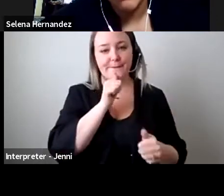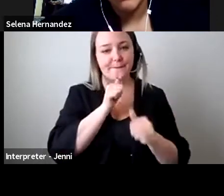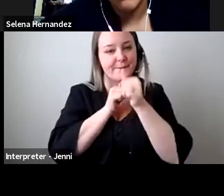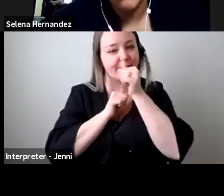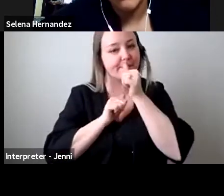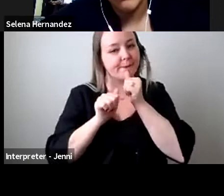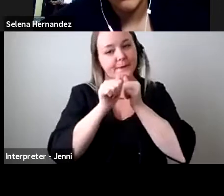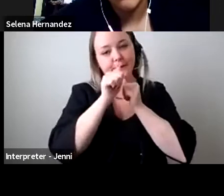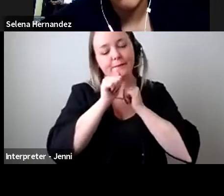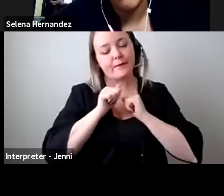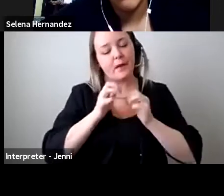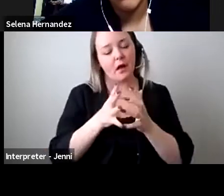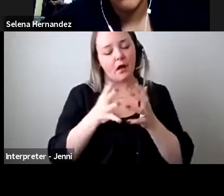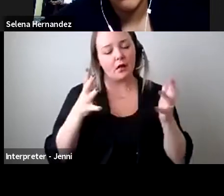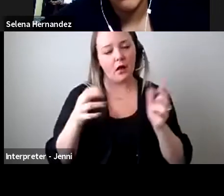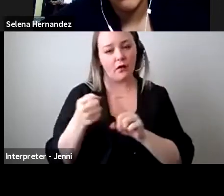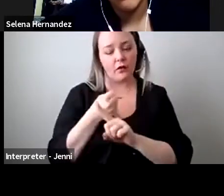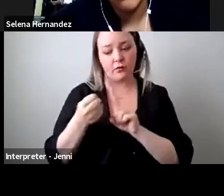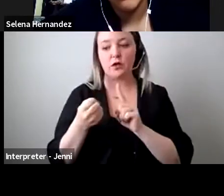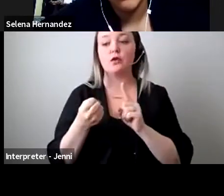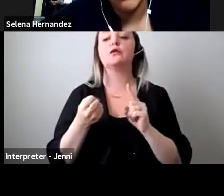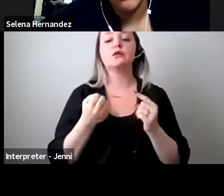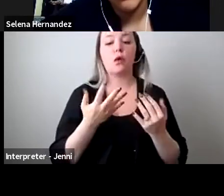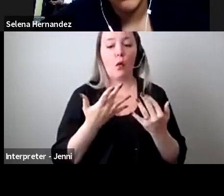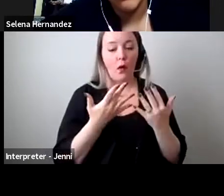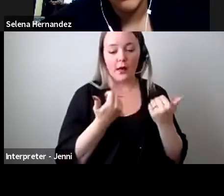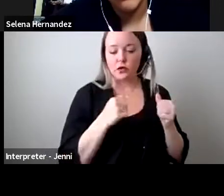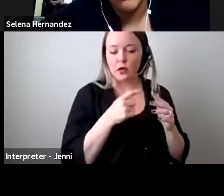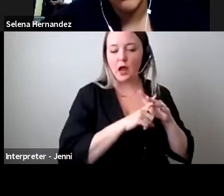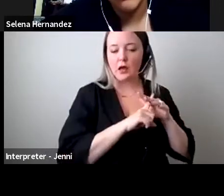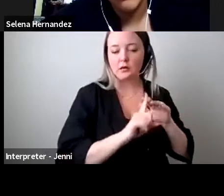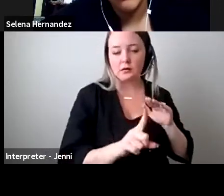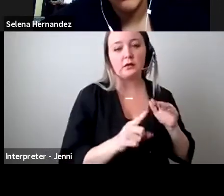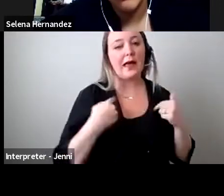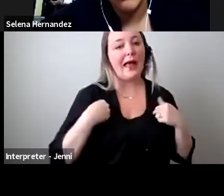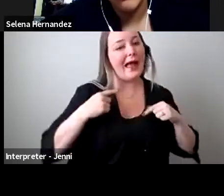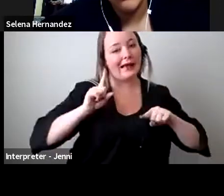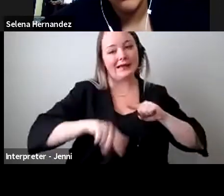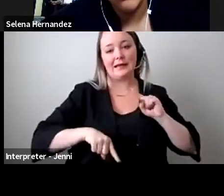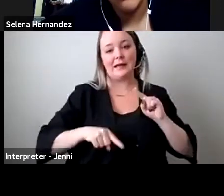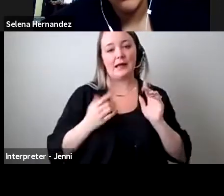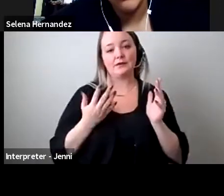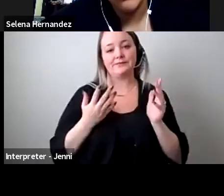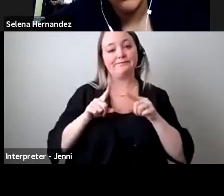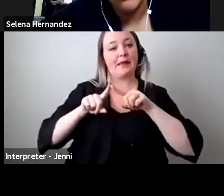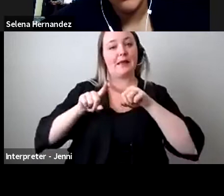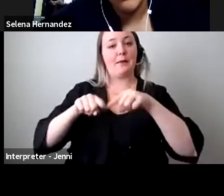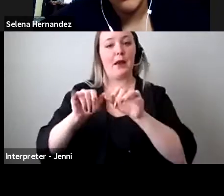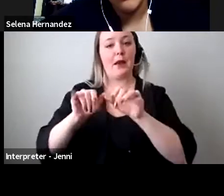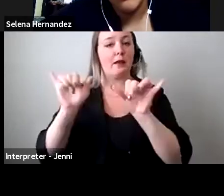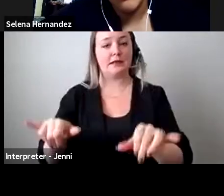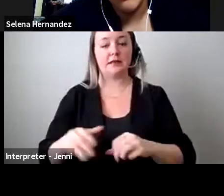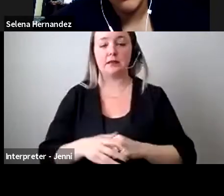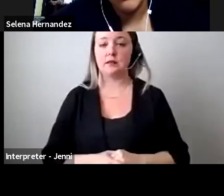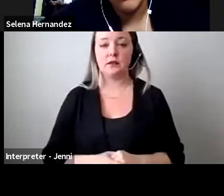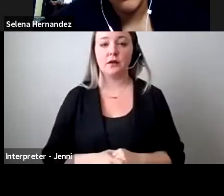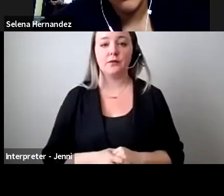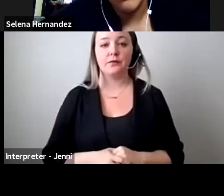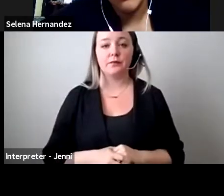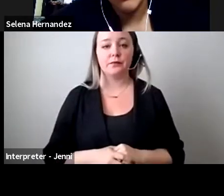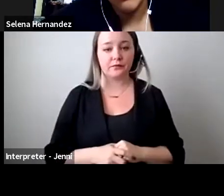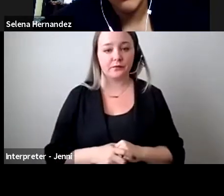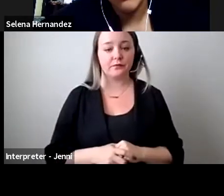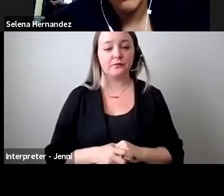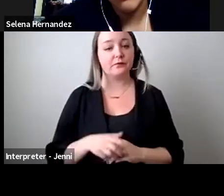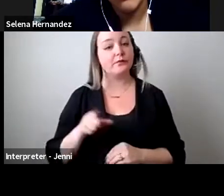try to get away because I couldn't depend on the system. because their first thing is we